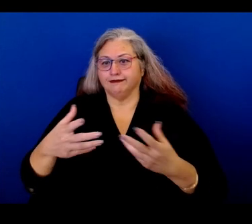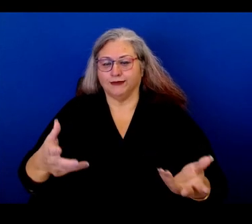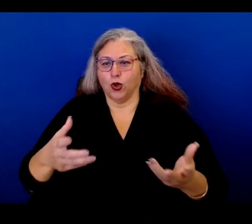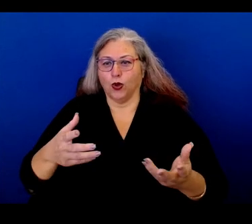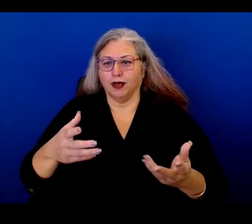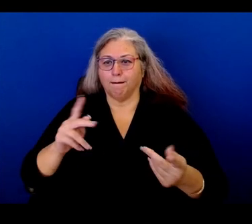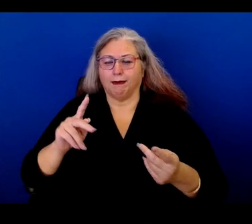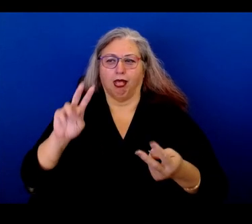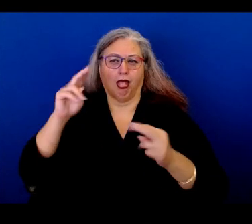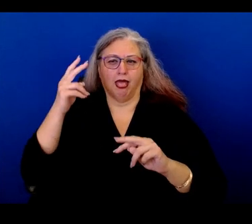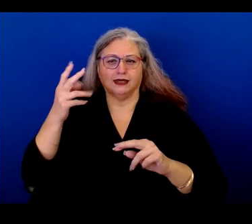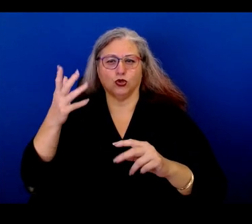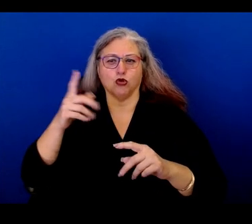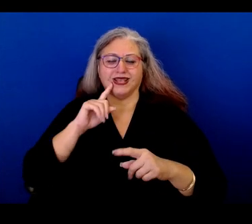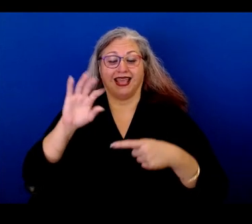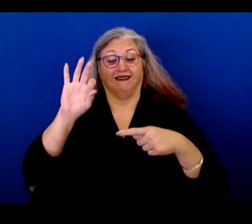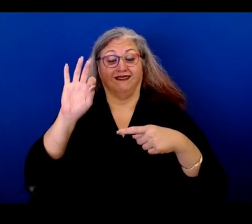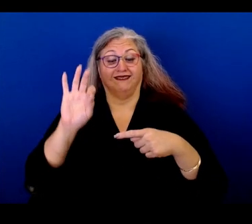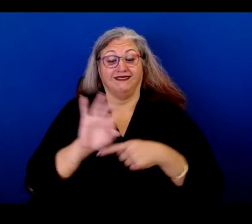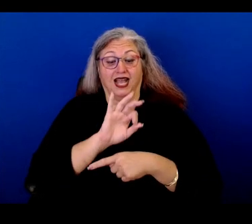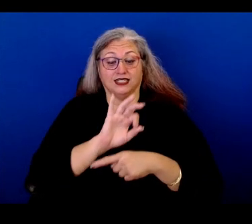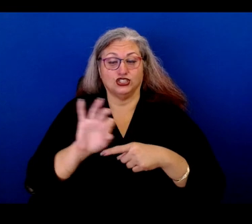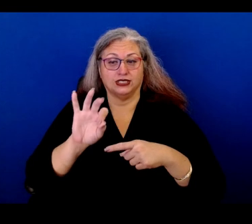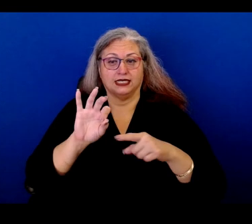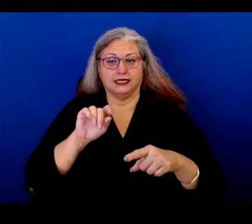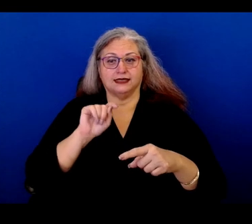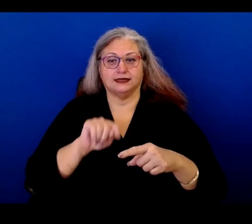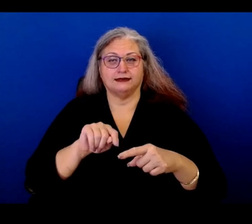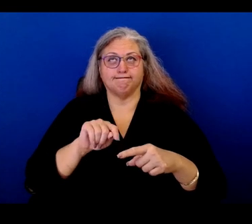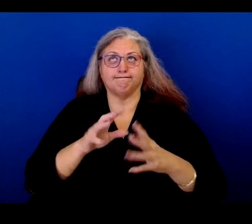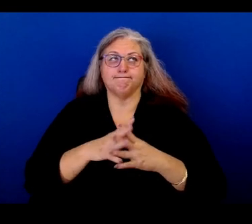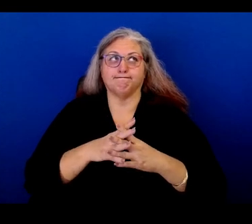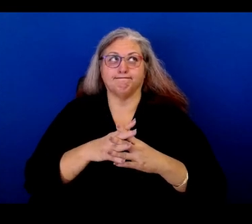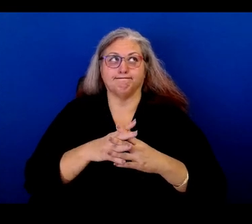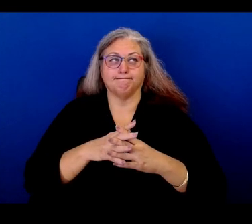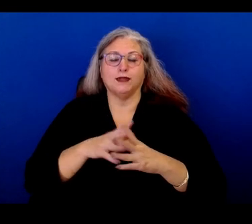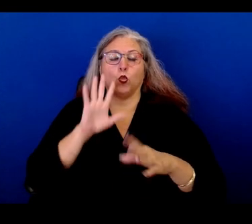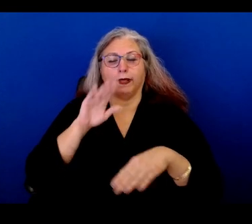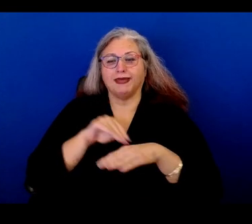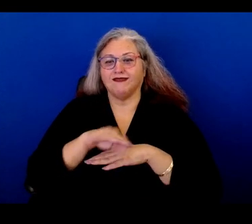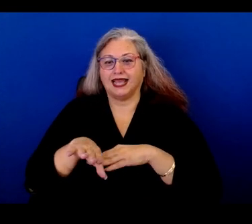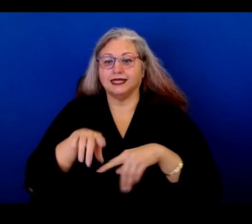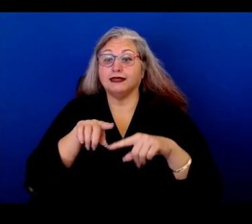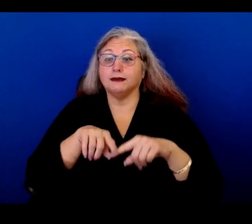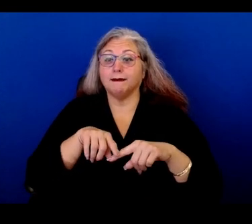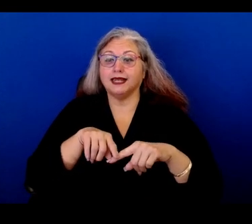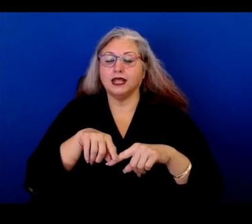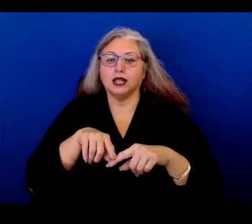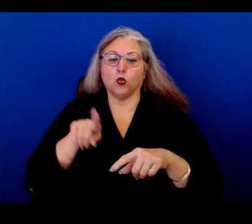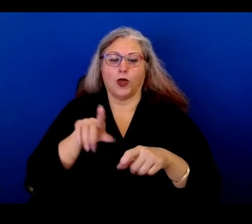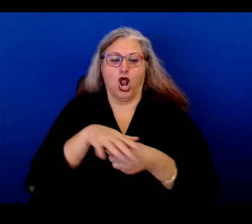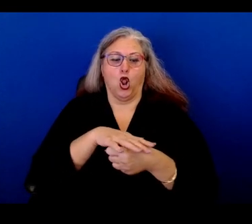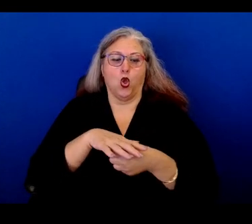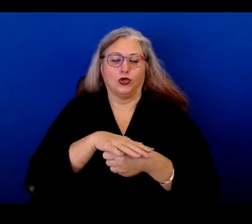really function will be, affected depending on the